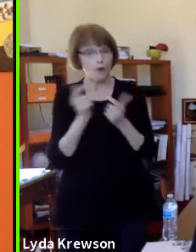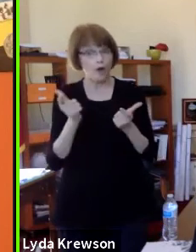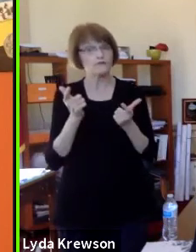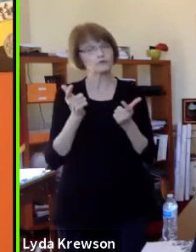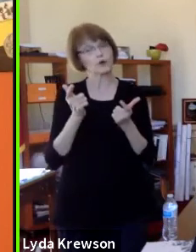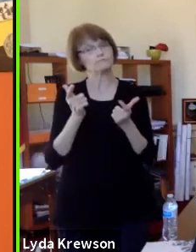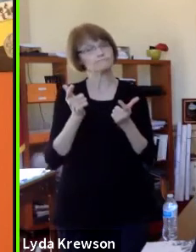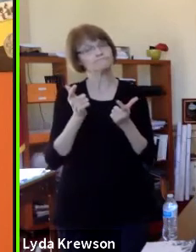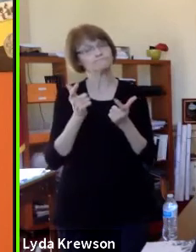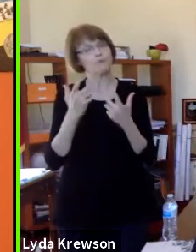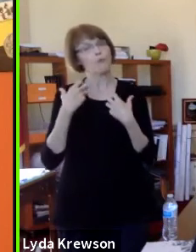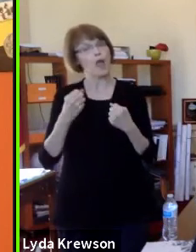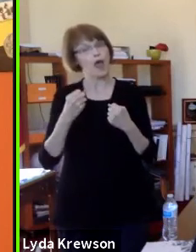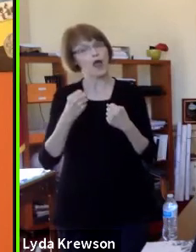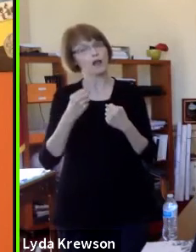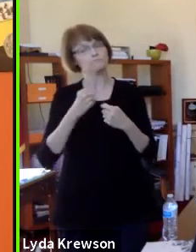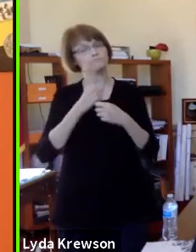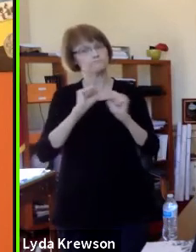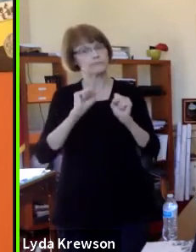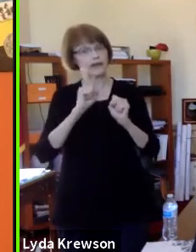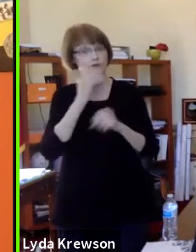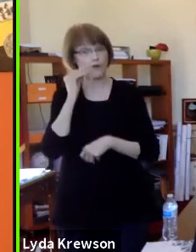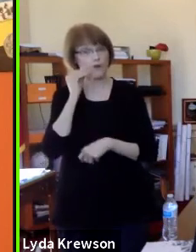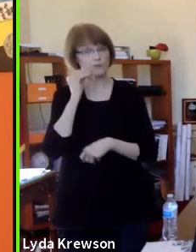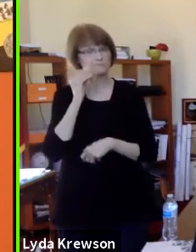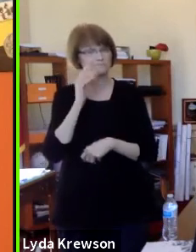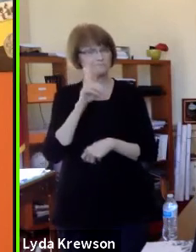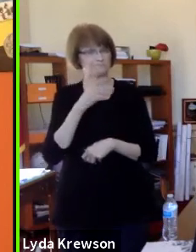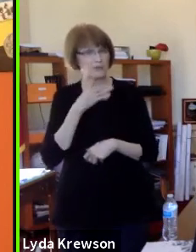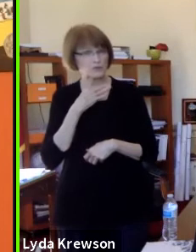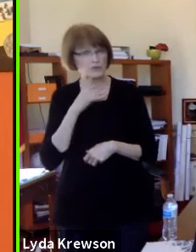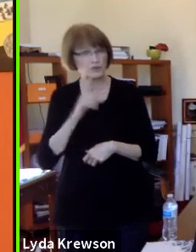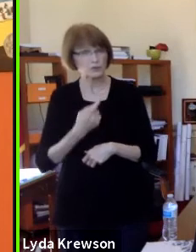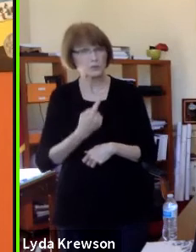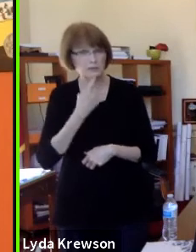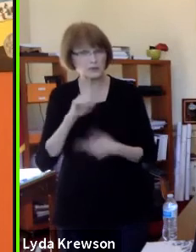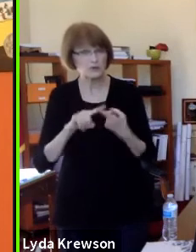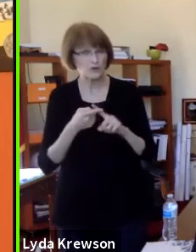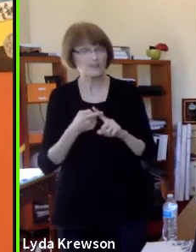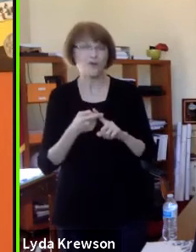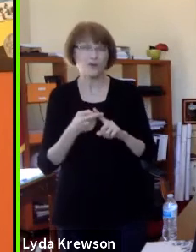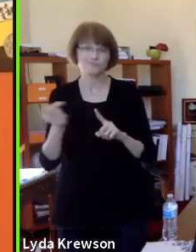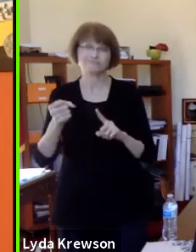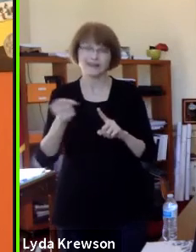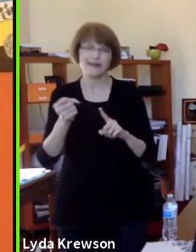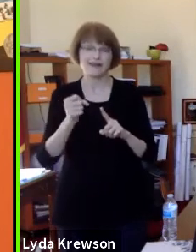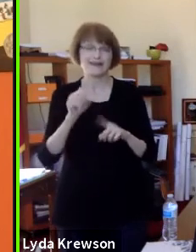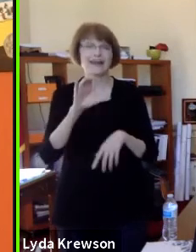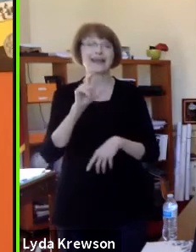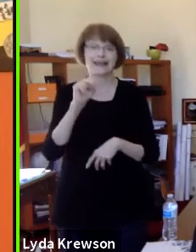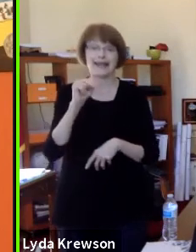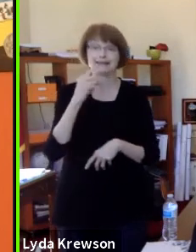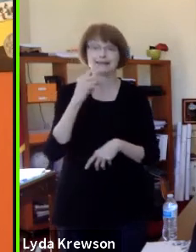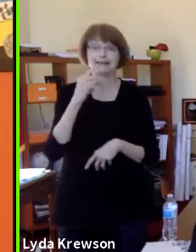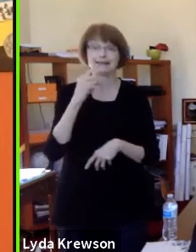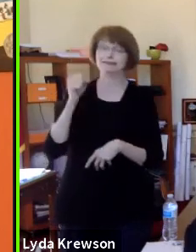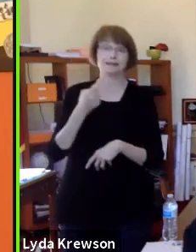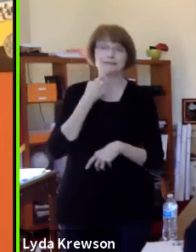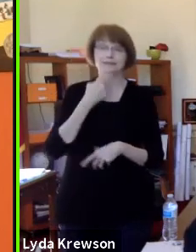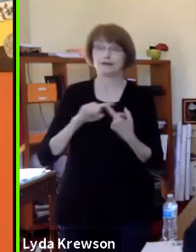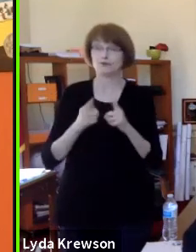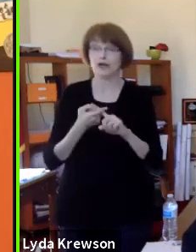at home. Are you missing your friends? I bet you are. Yeah, Kayden's missing his friends. You